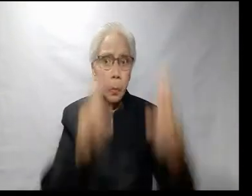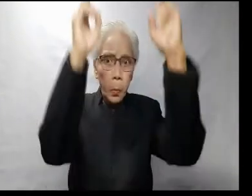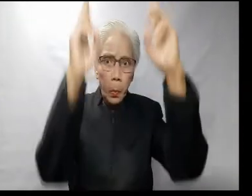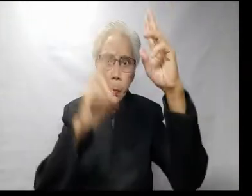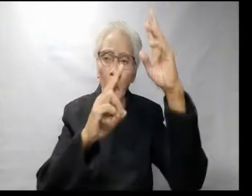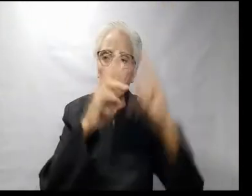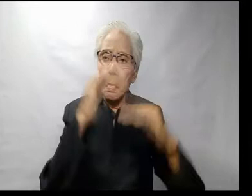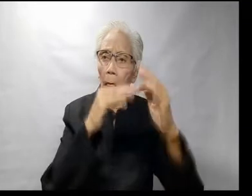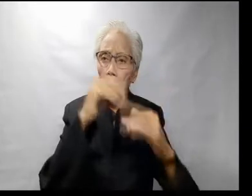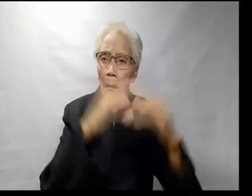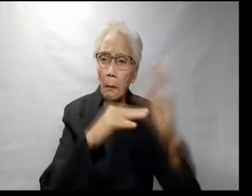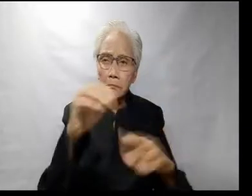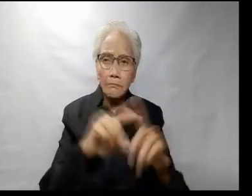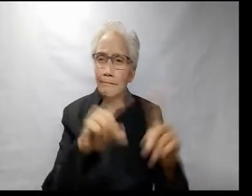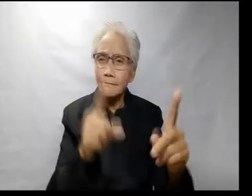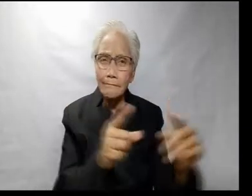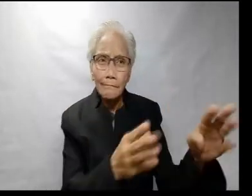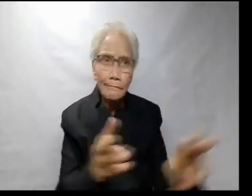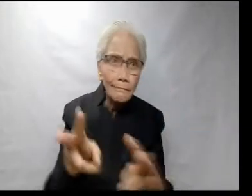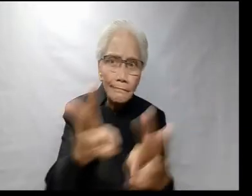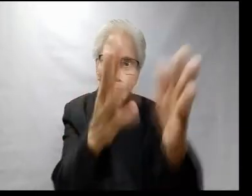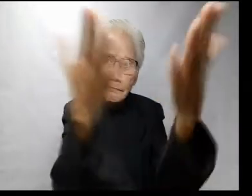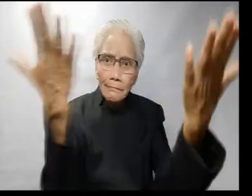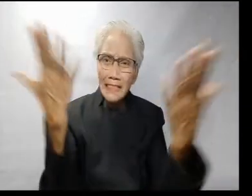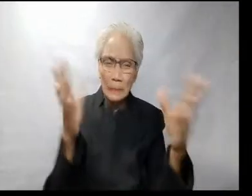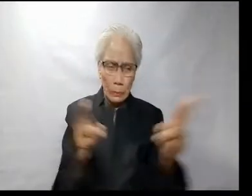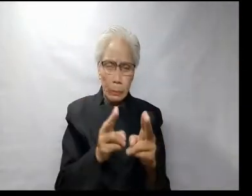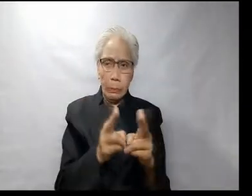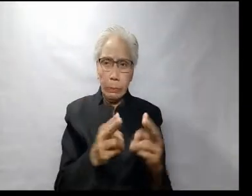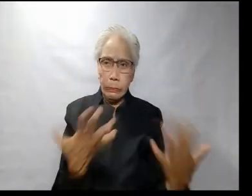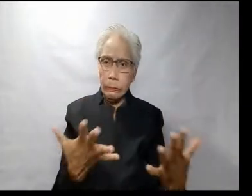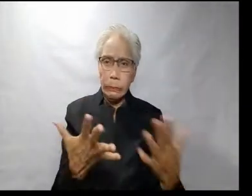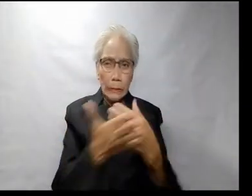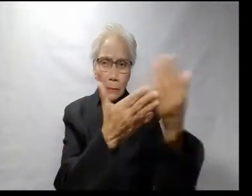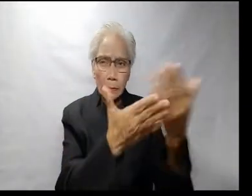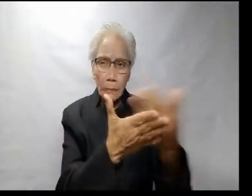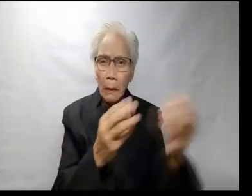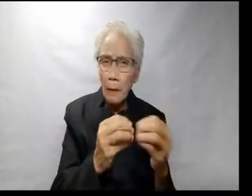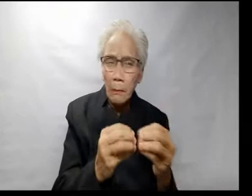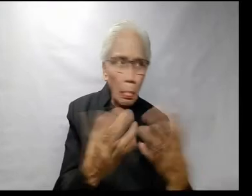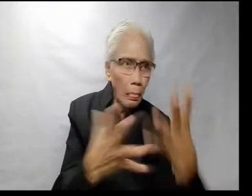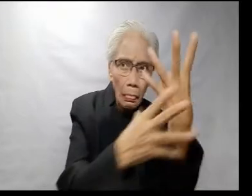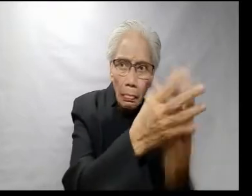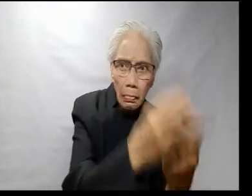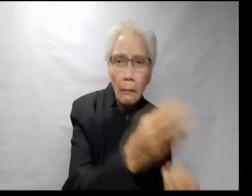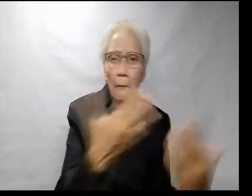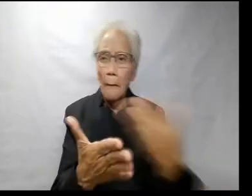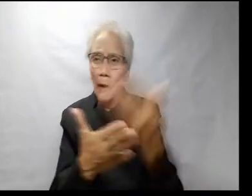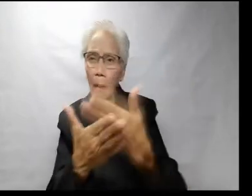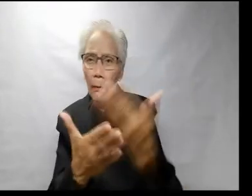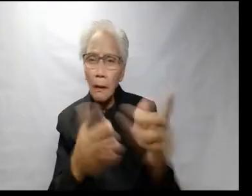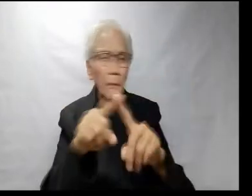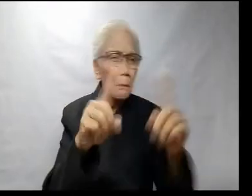We have taller buildings, but shorter tempers. Wider freeways, but narrower viewpoints. We spend more, but have less. We buy more,